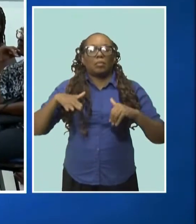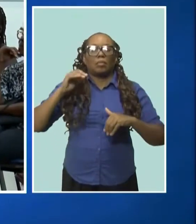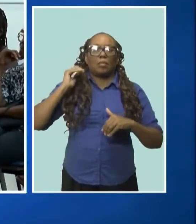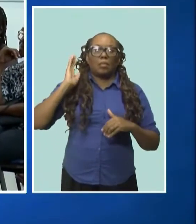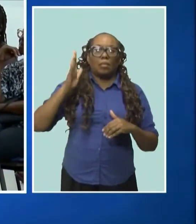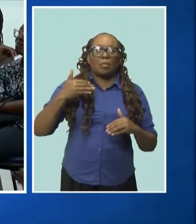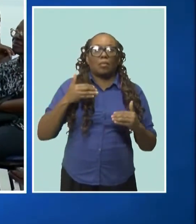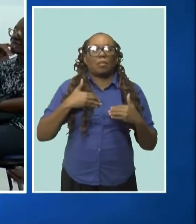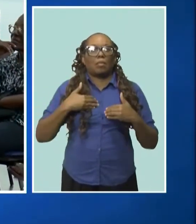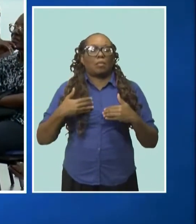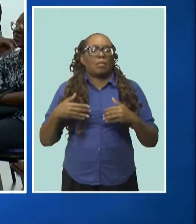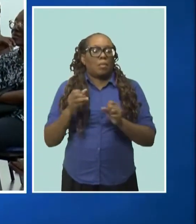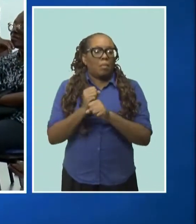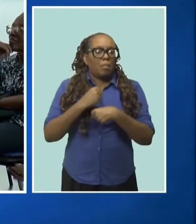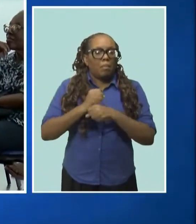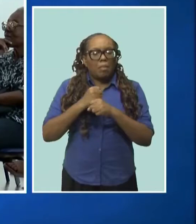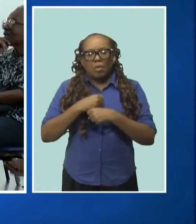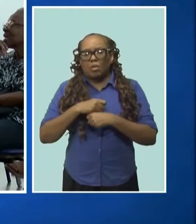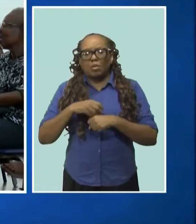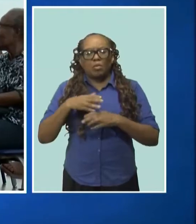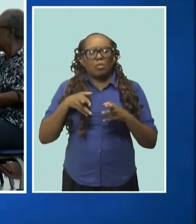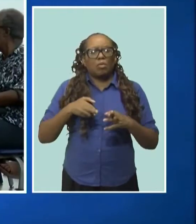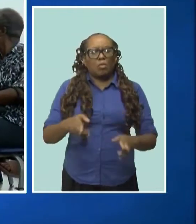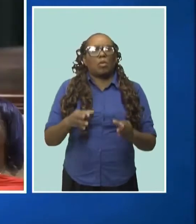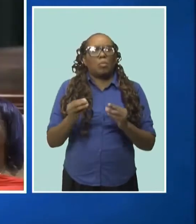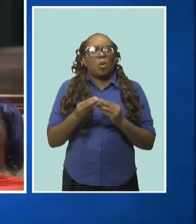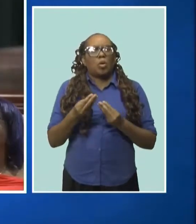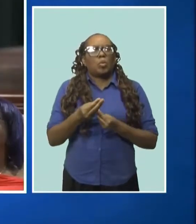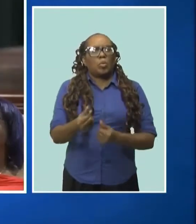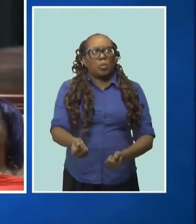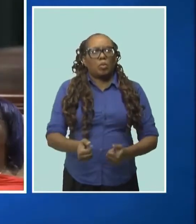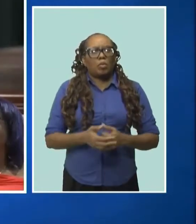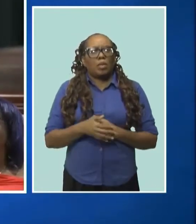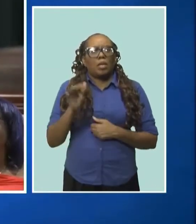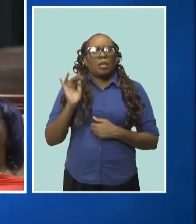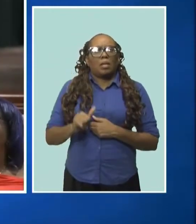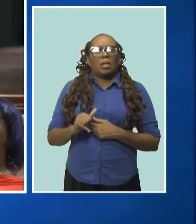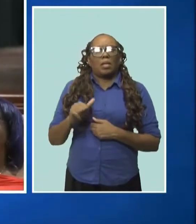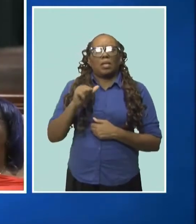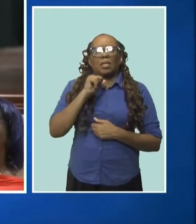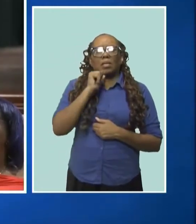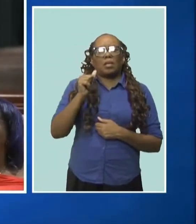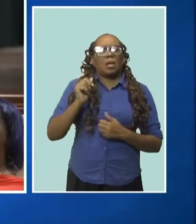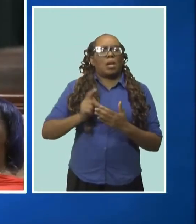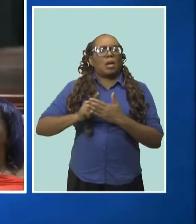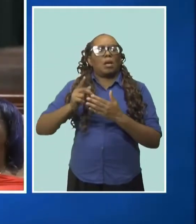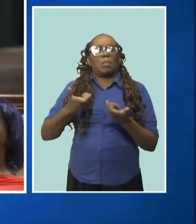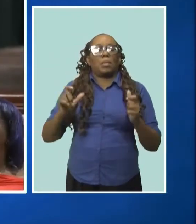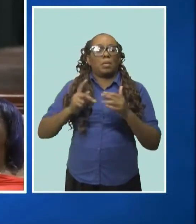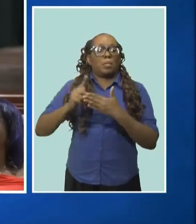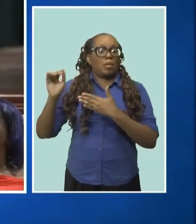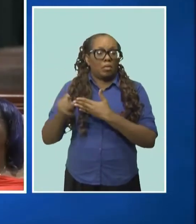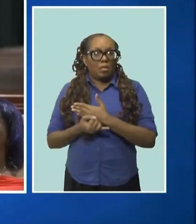actual reconstruction of that road. That is not a mill and pave, that is a dig up,